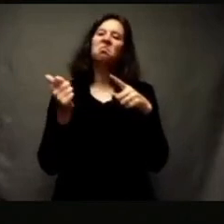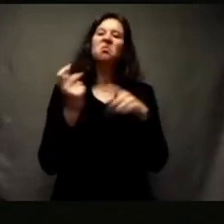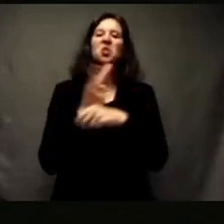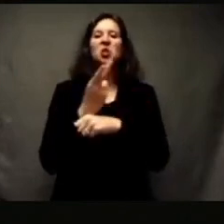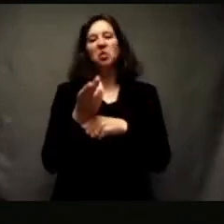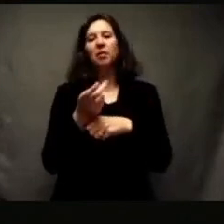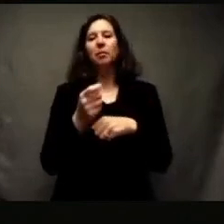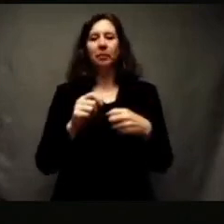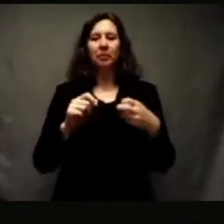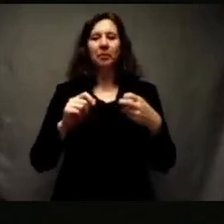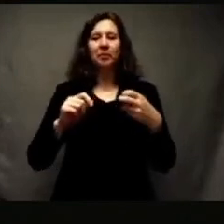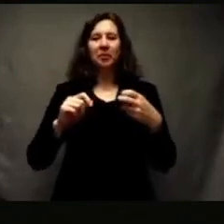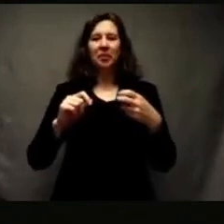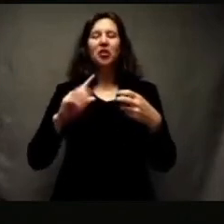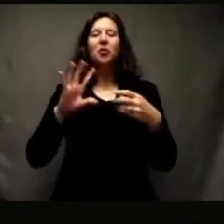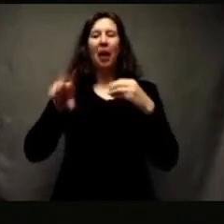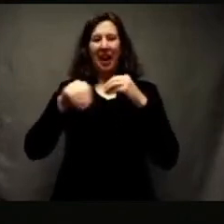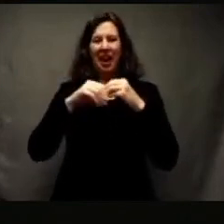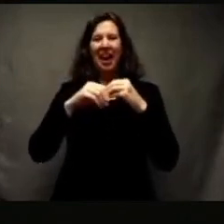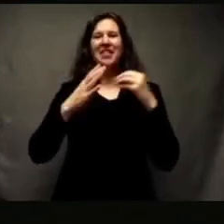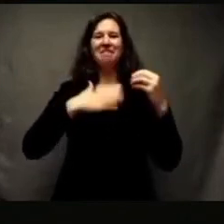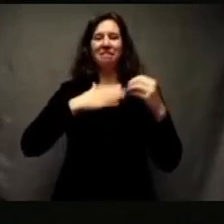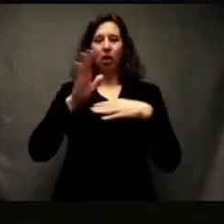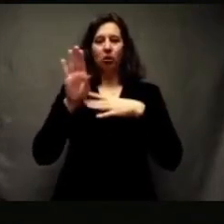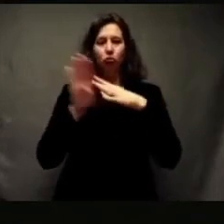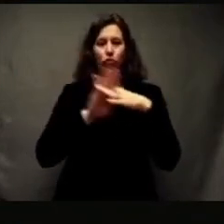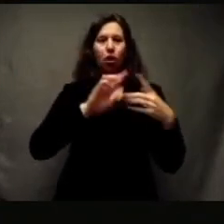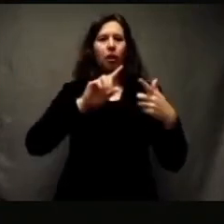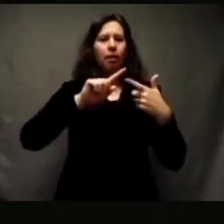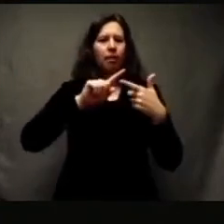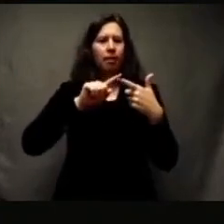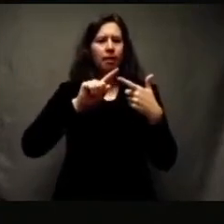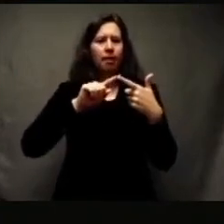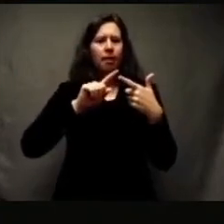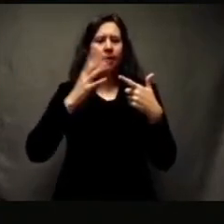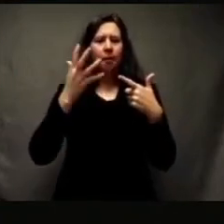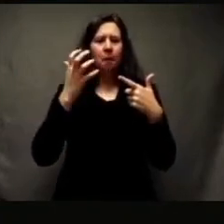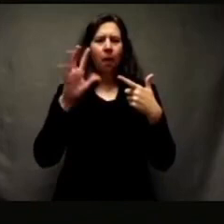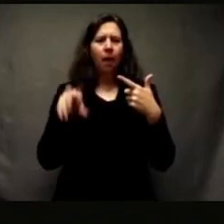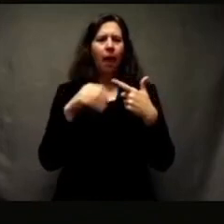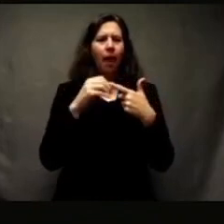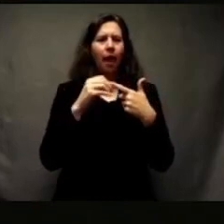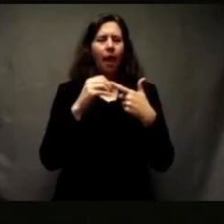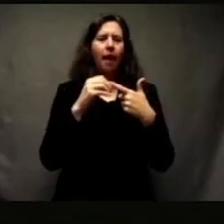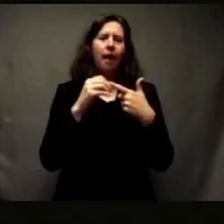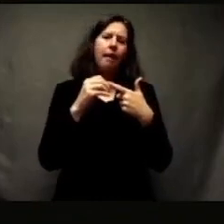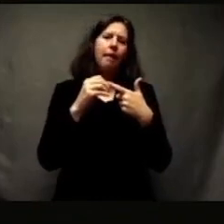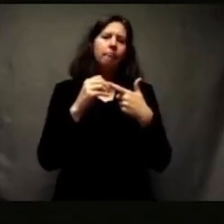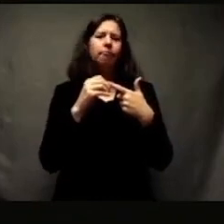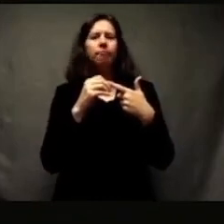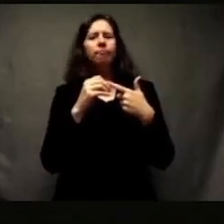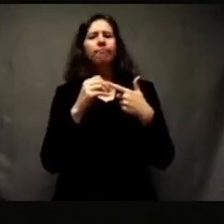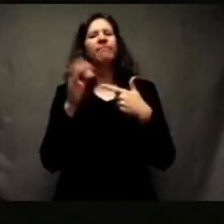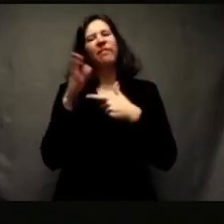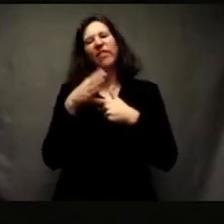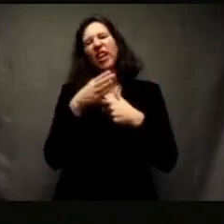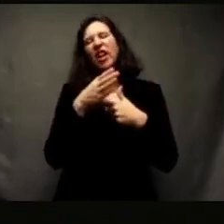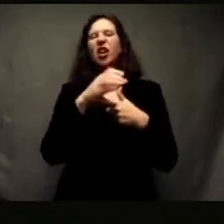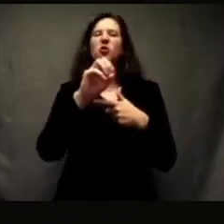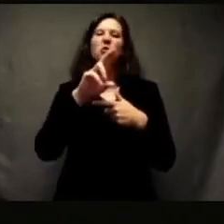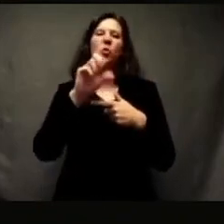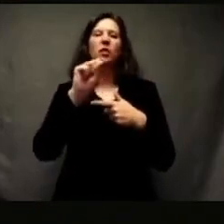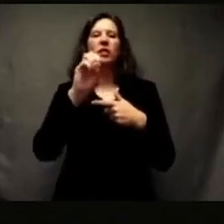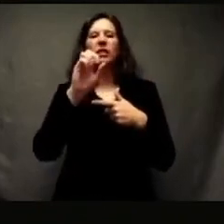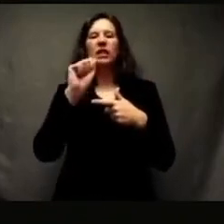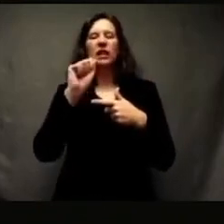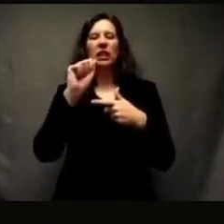so I added my shark, and then I'm going to add some fish or sea creatures that need